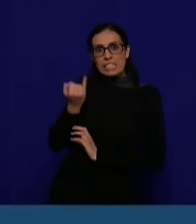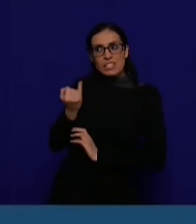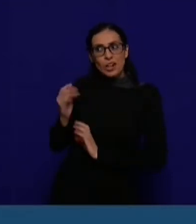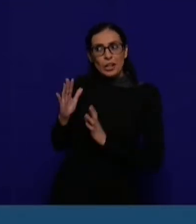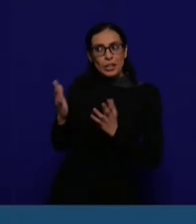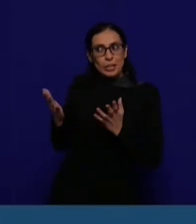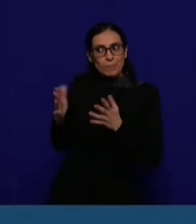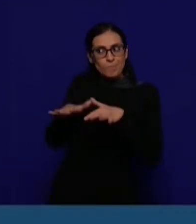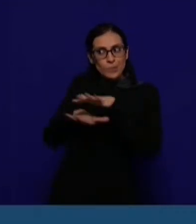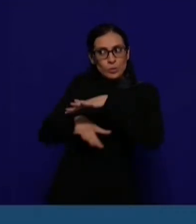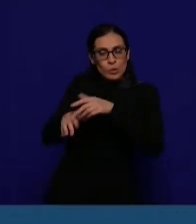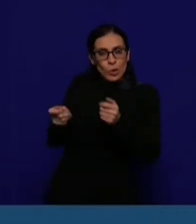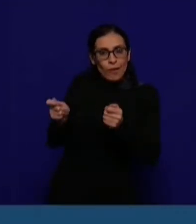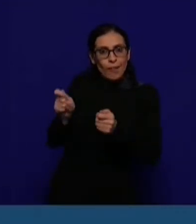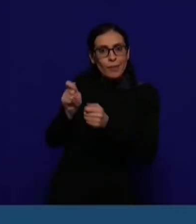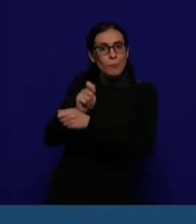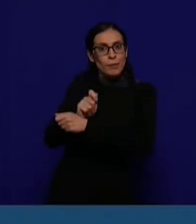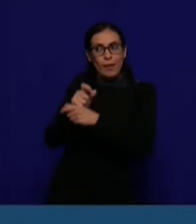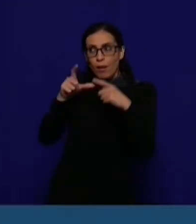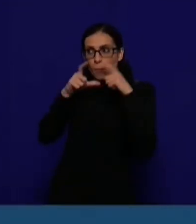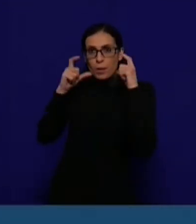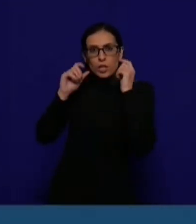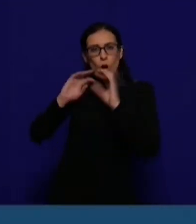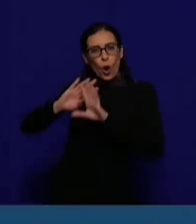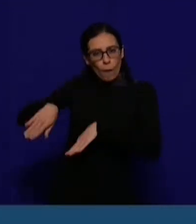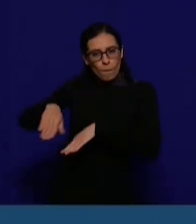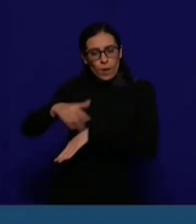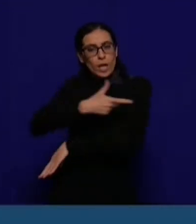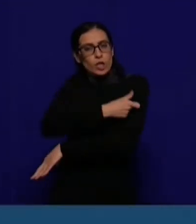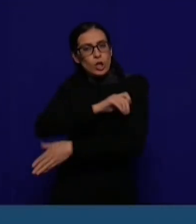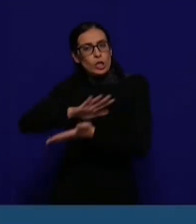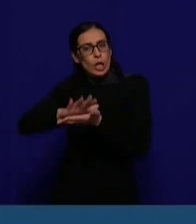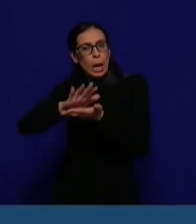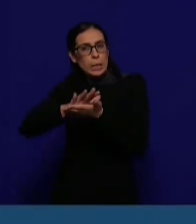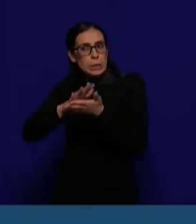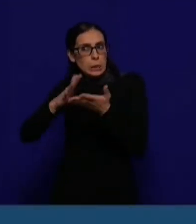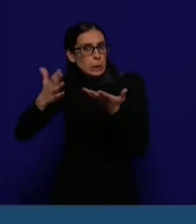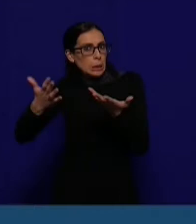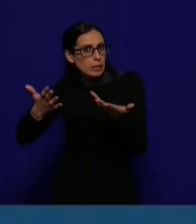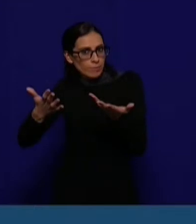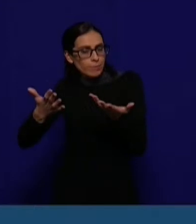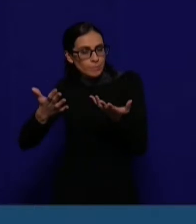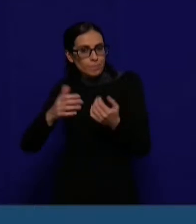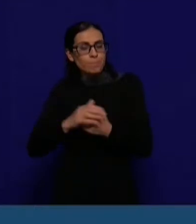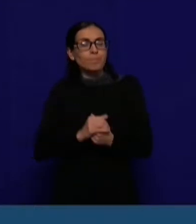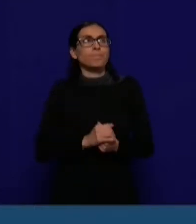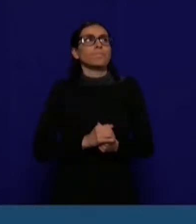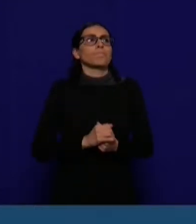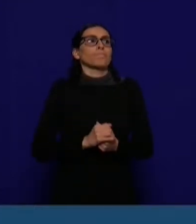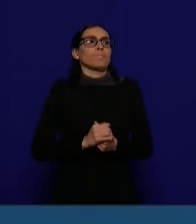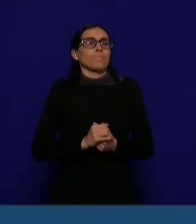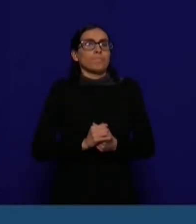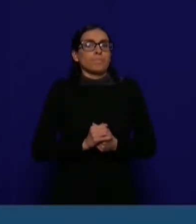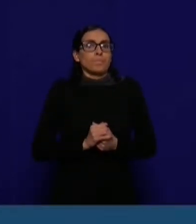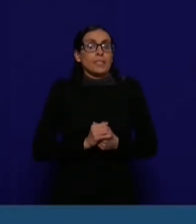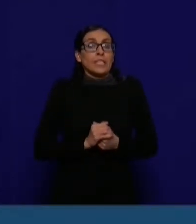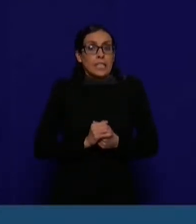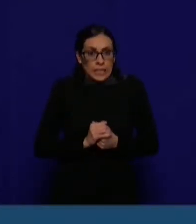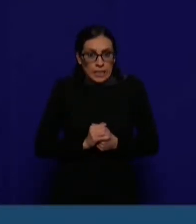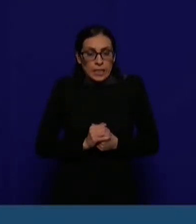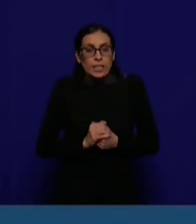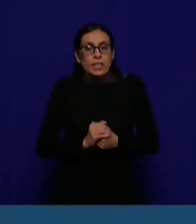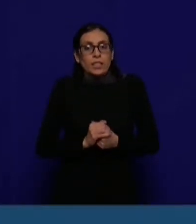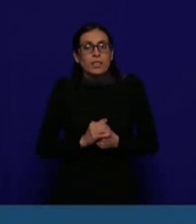naraw x'qed jiġri u nkomplu nsegwu s-sitwazzjoni fejn nitgħallmu minn xulxin. Fuq l-Indja. L-Indja hija